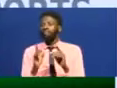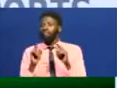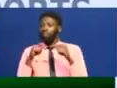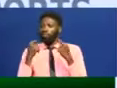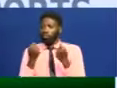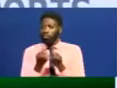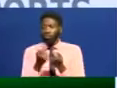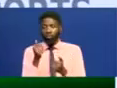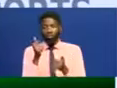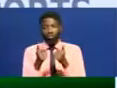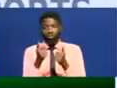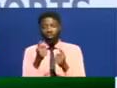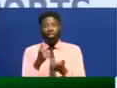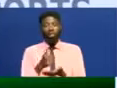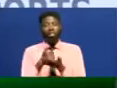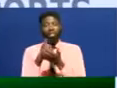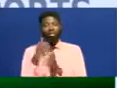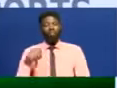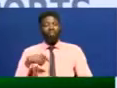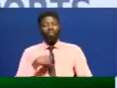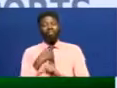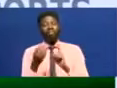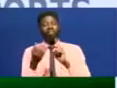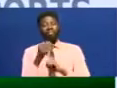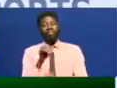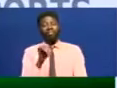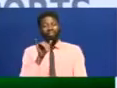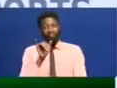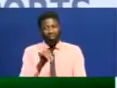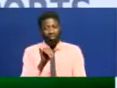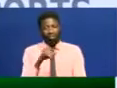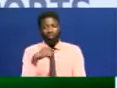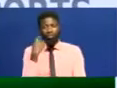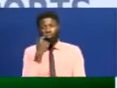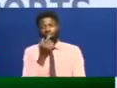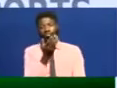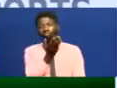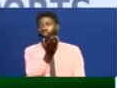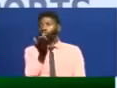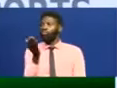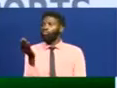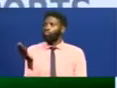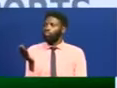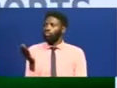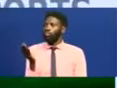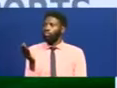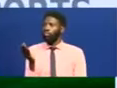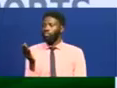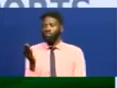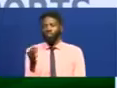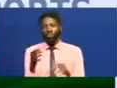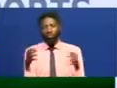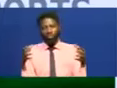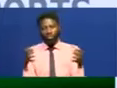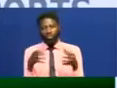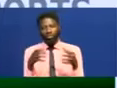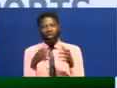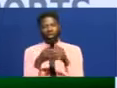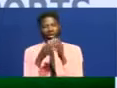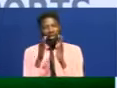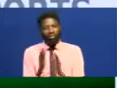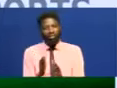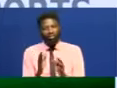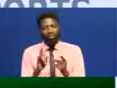really delivered these milestones is you, the leadership, the staff of this